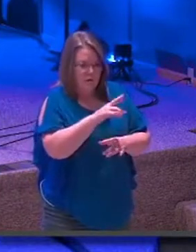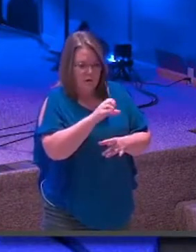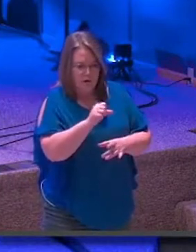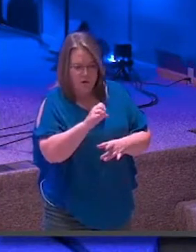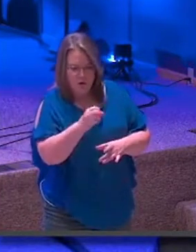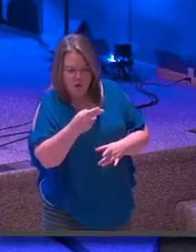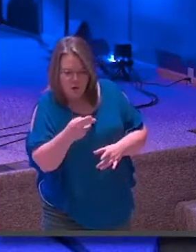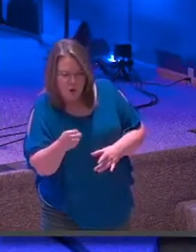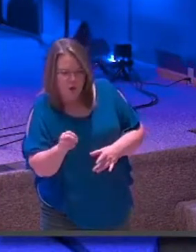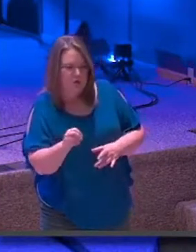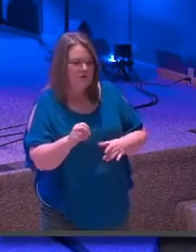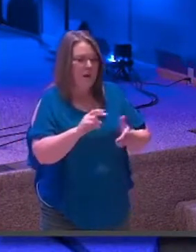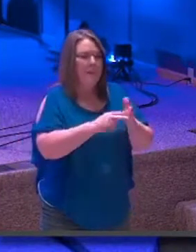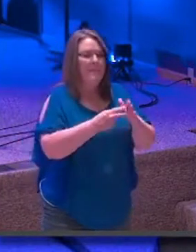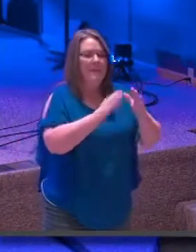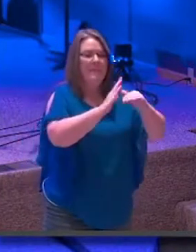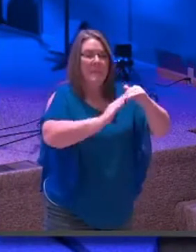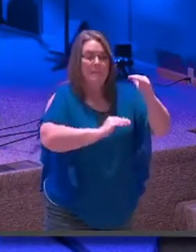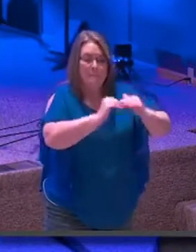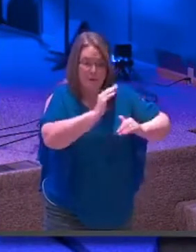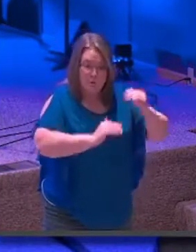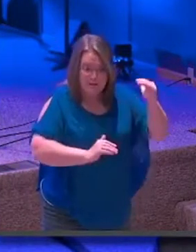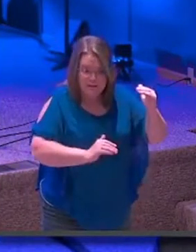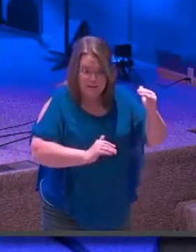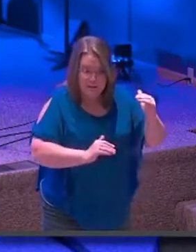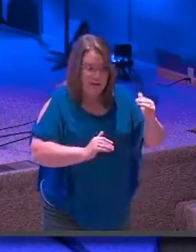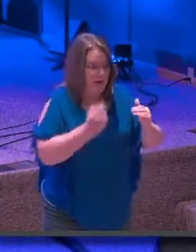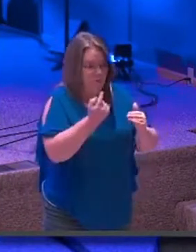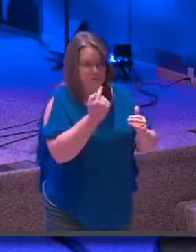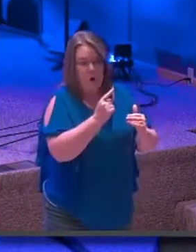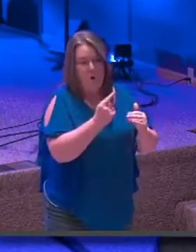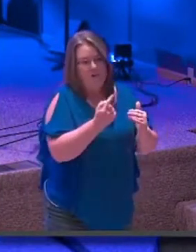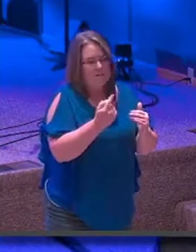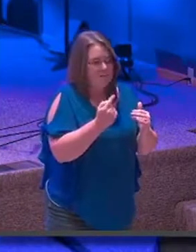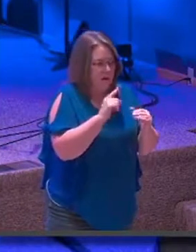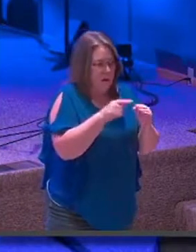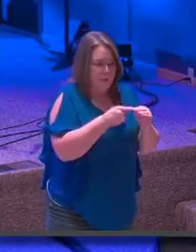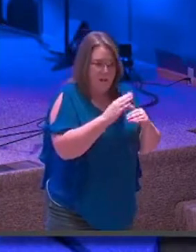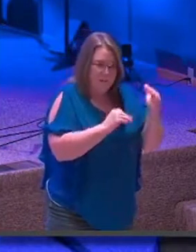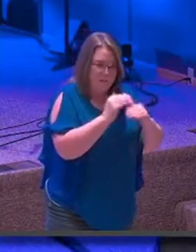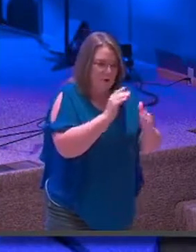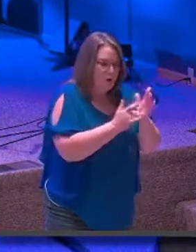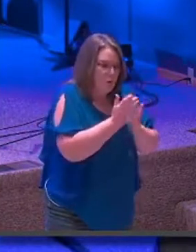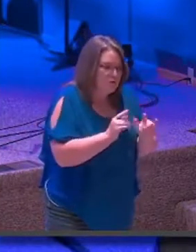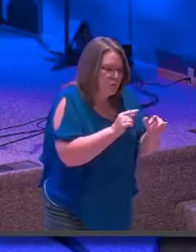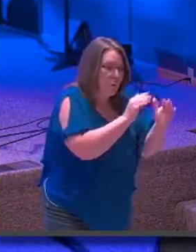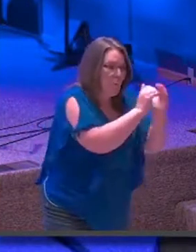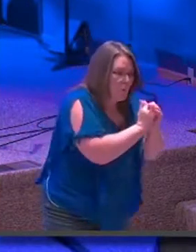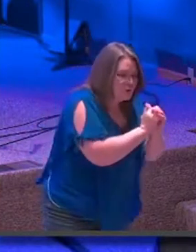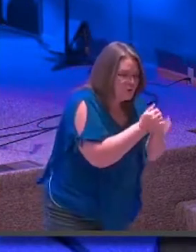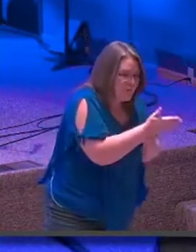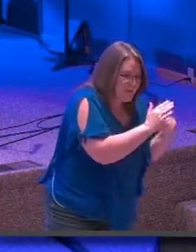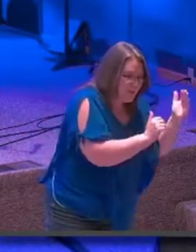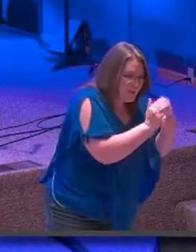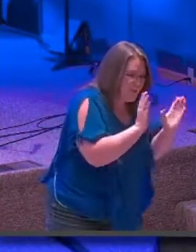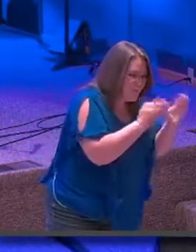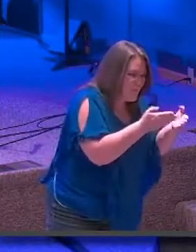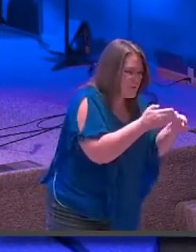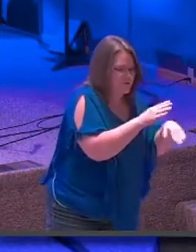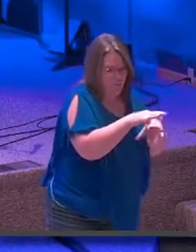the building. It was always a reference to the building where the Christians would go to worship, to focus on the word,